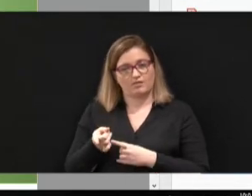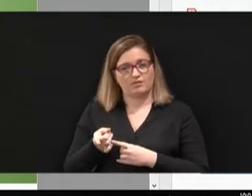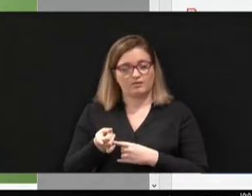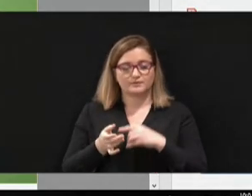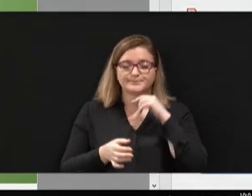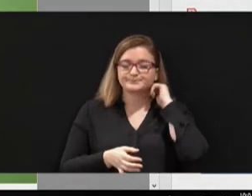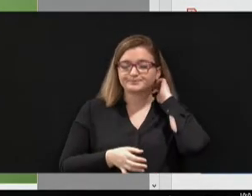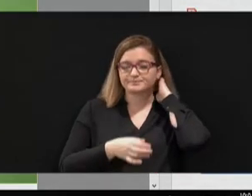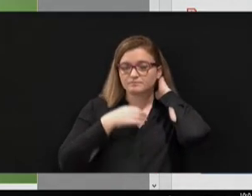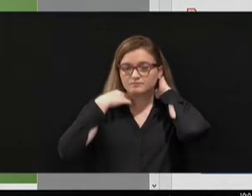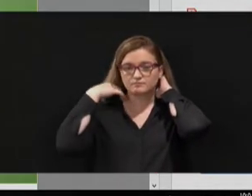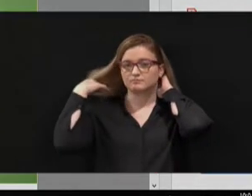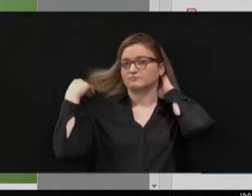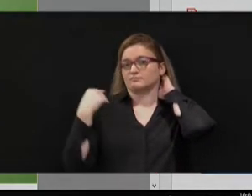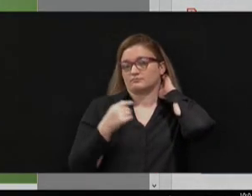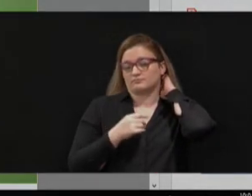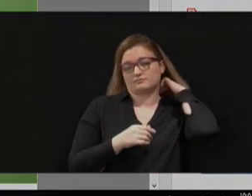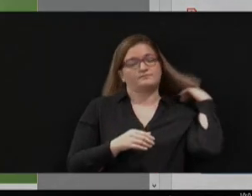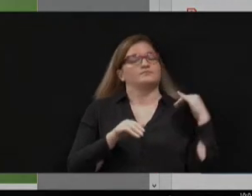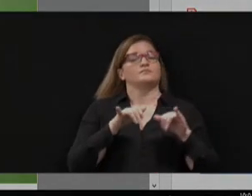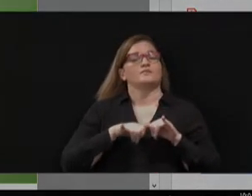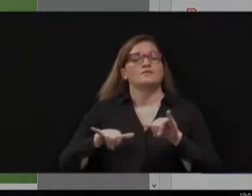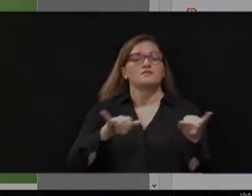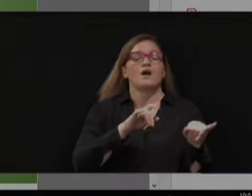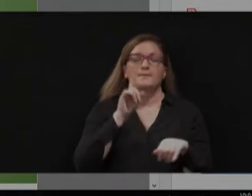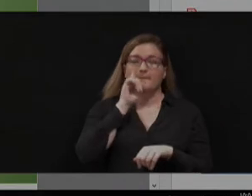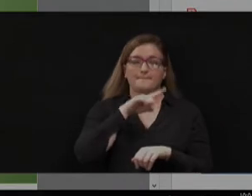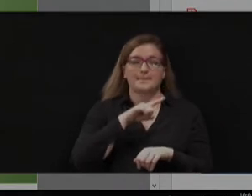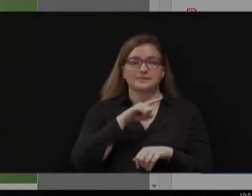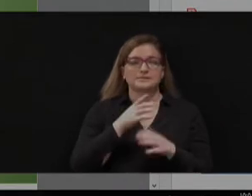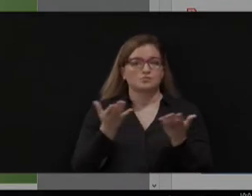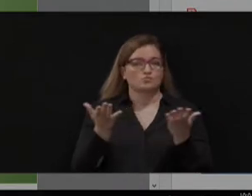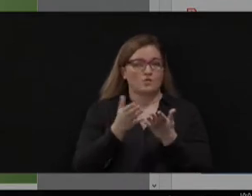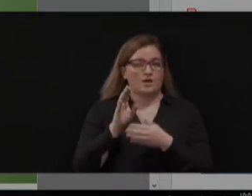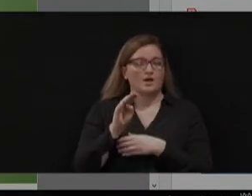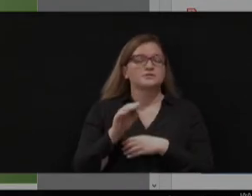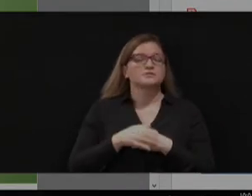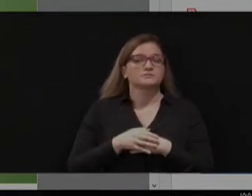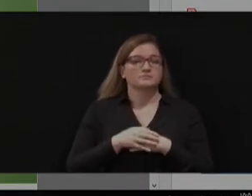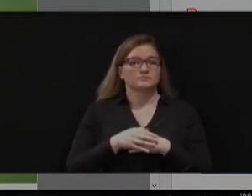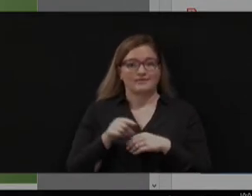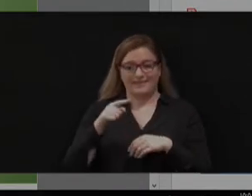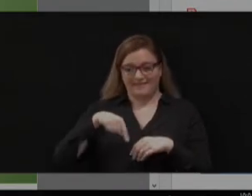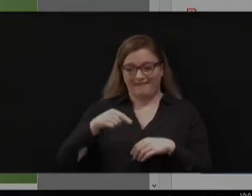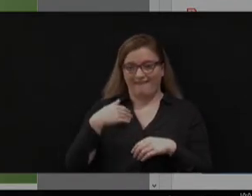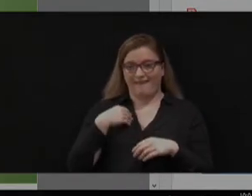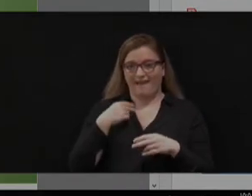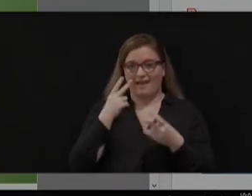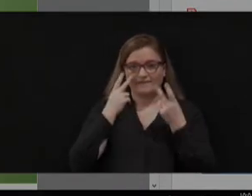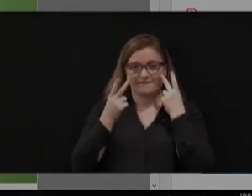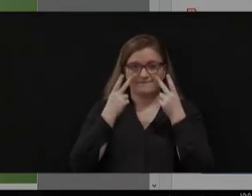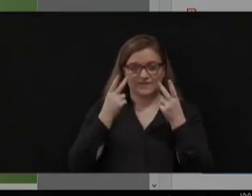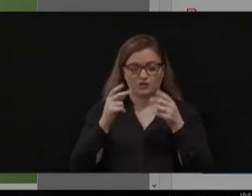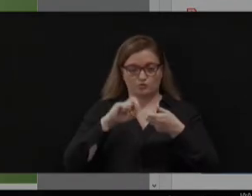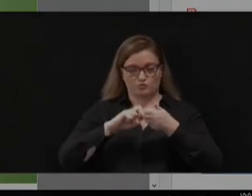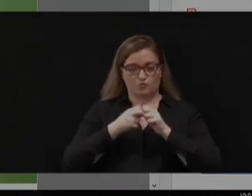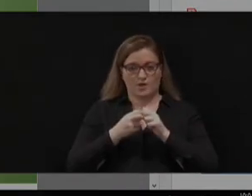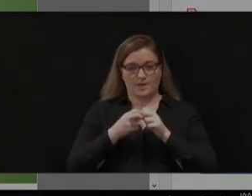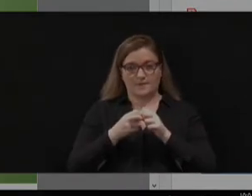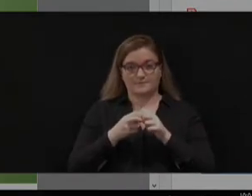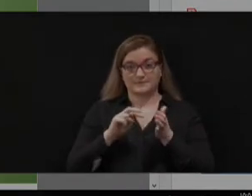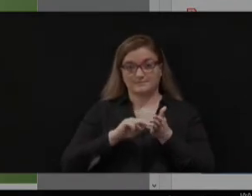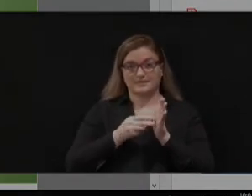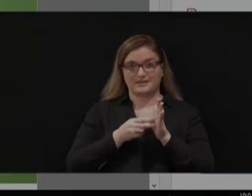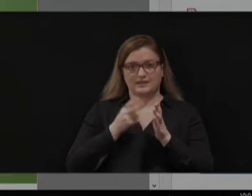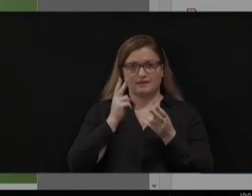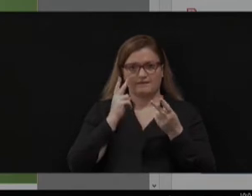Some common myths regarding dyslexia is that people have a vision problem and they see things backwards. They don't